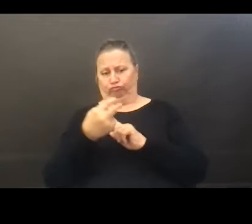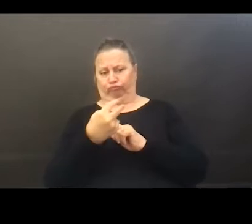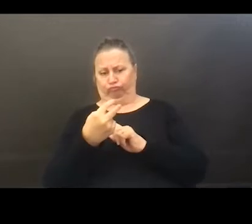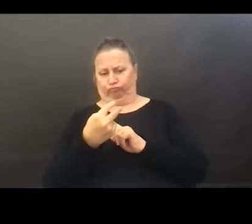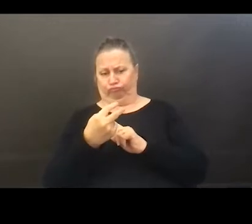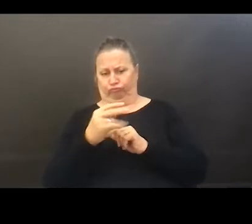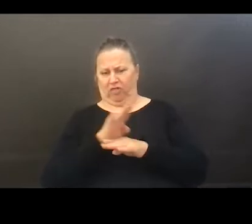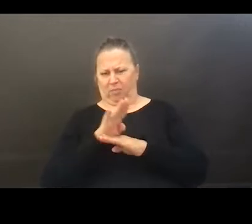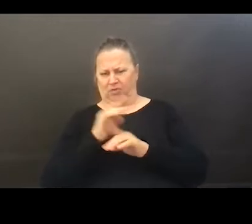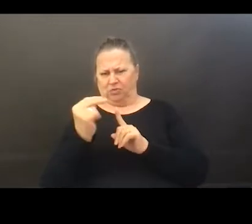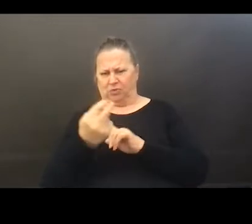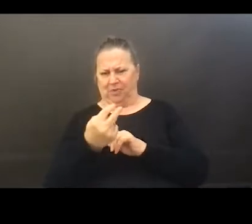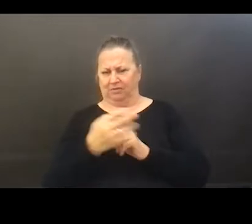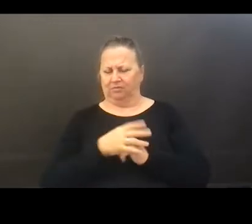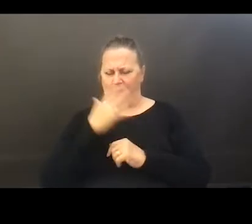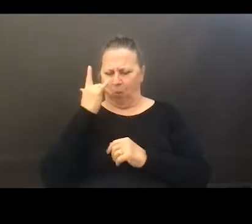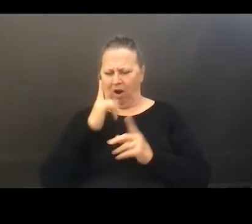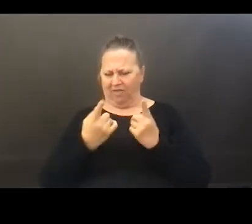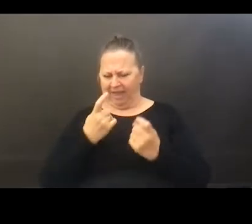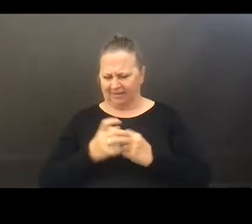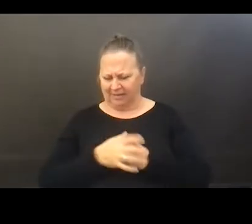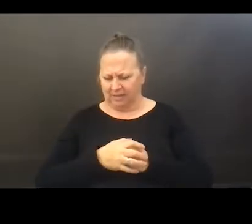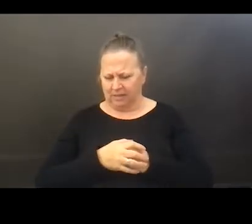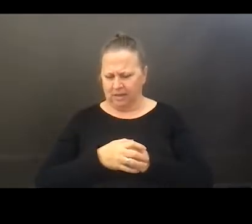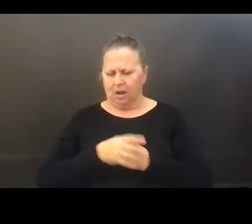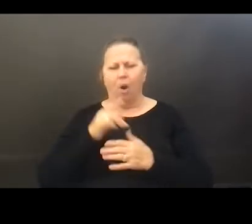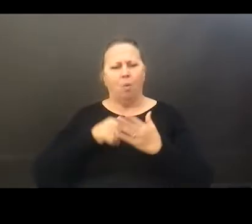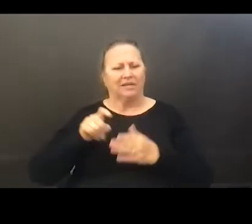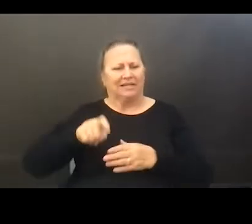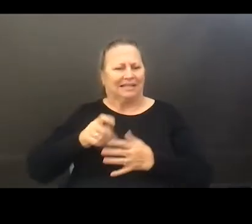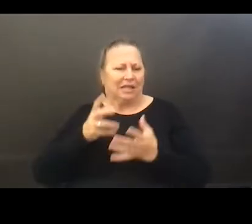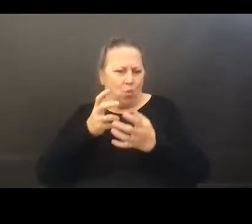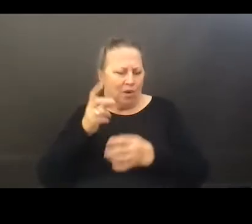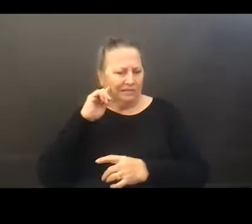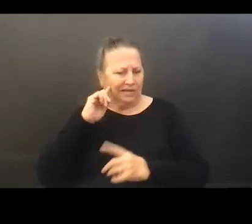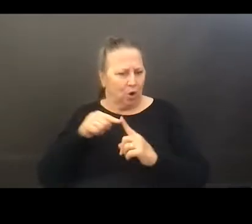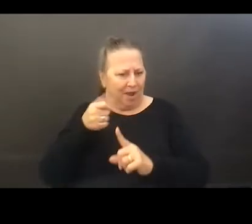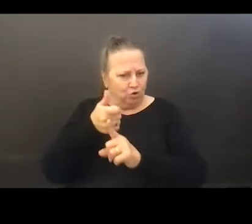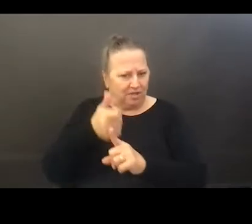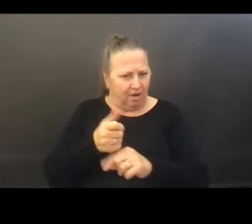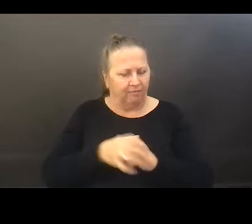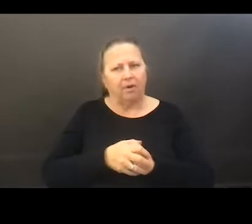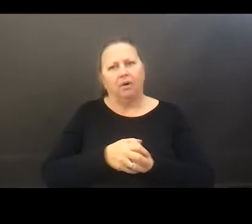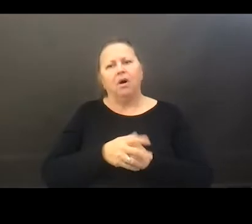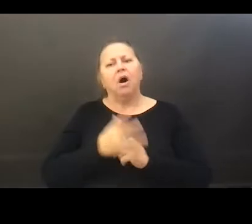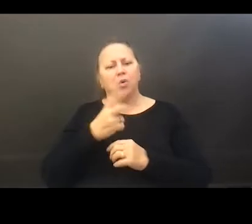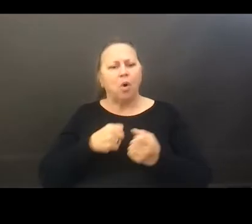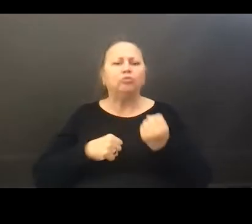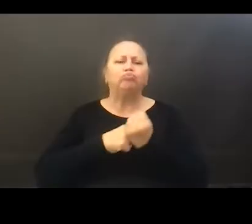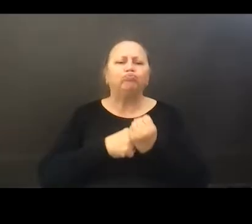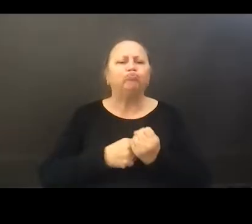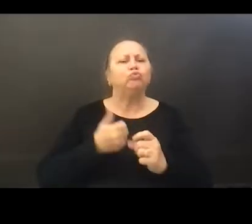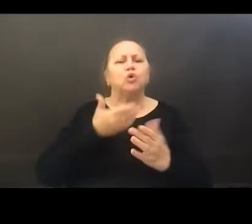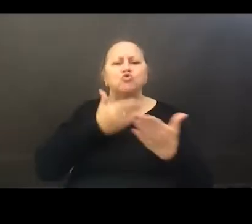asking you the questions they're asking? What do they need to hear about you? You always want to reinforce your good work